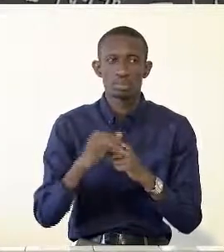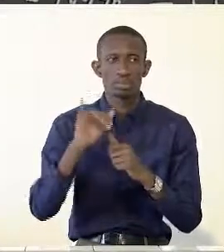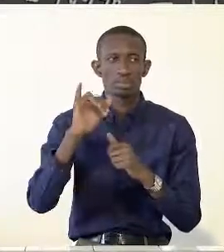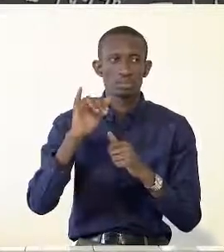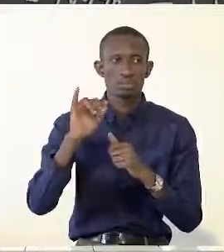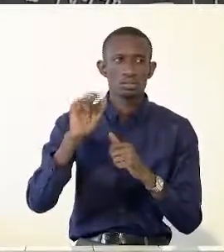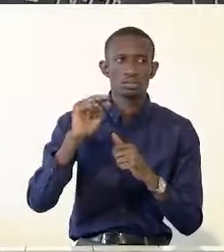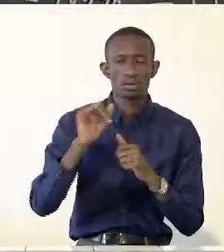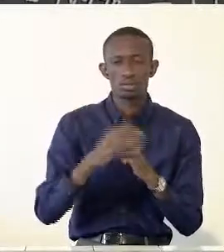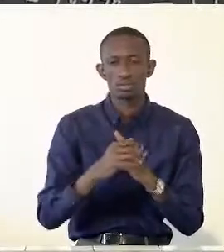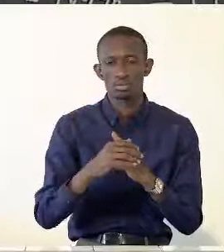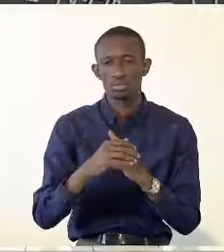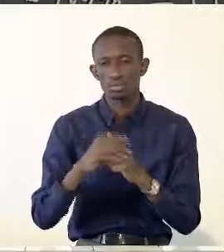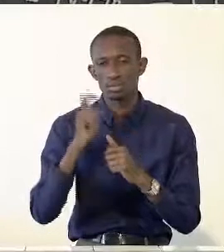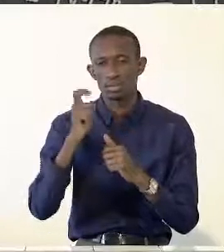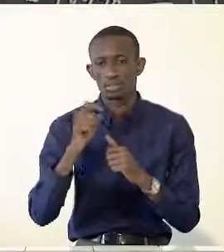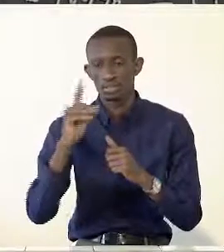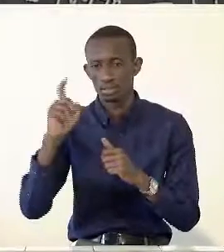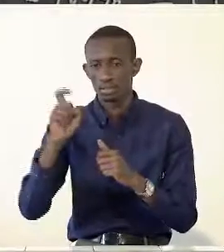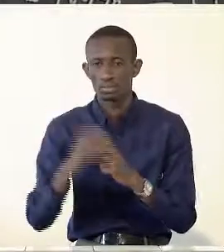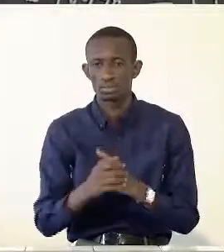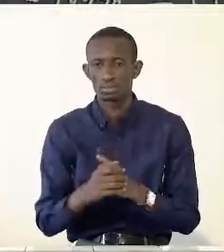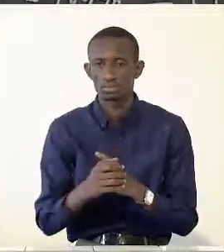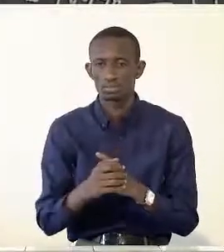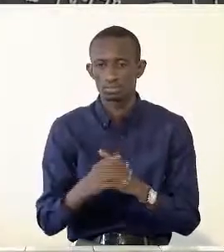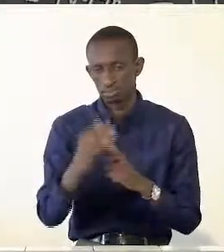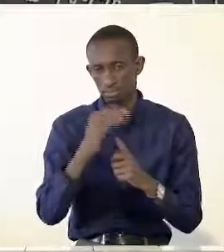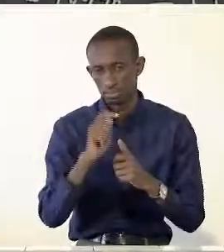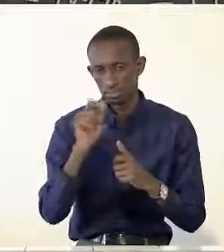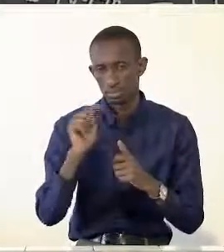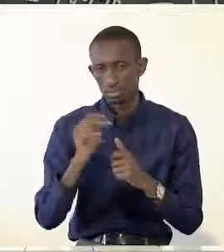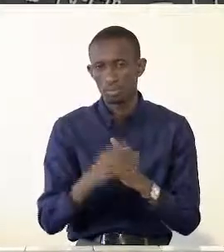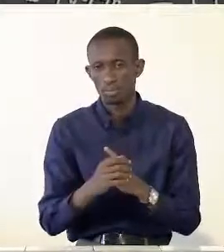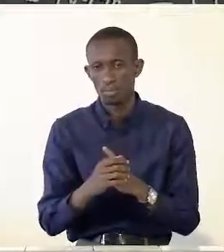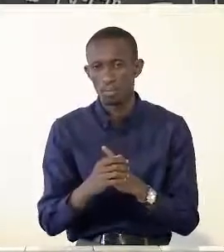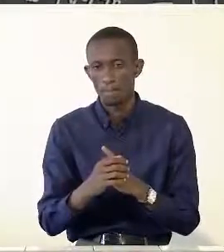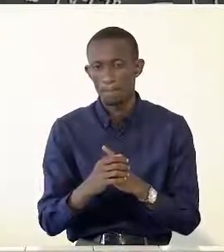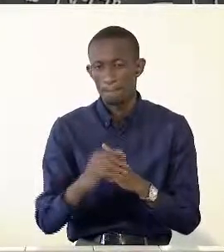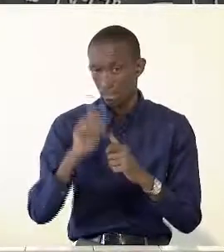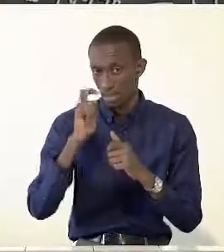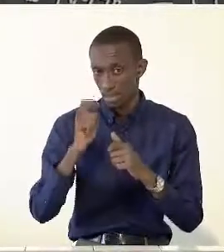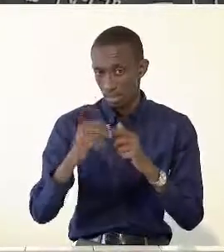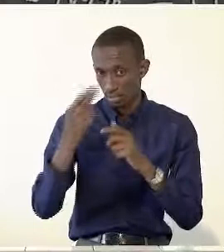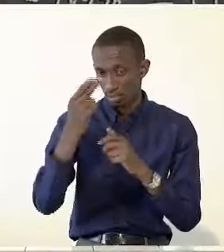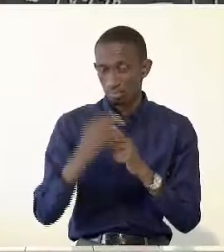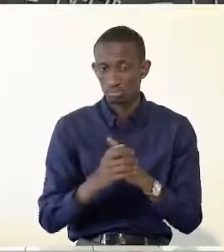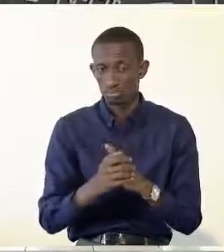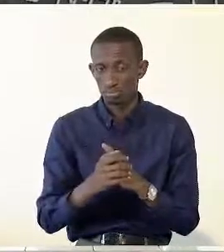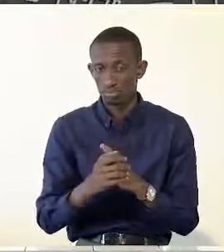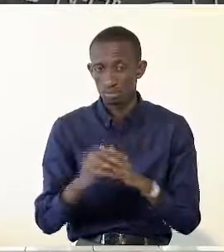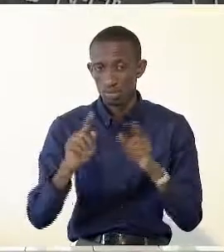to tan inverse of x power n plus 1, this is a